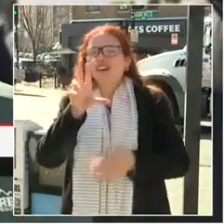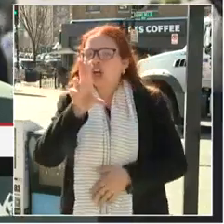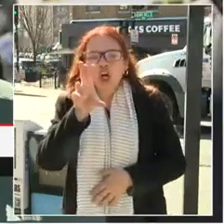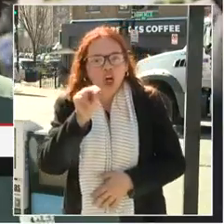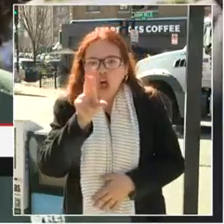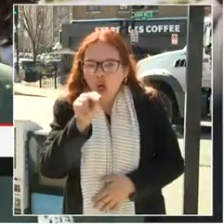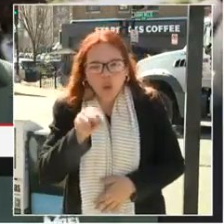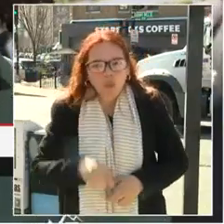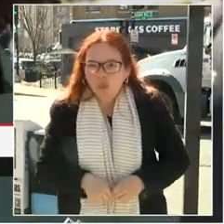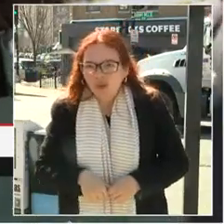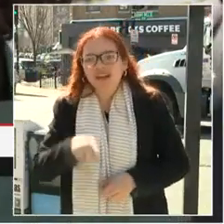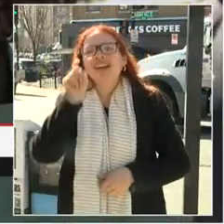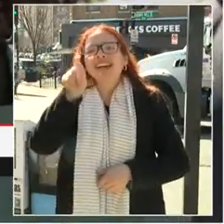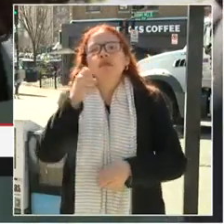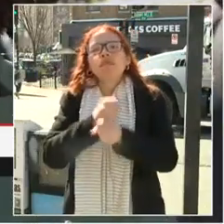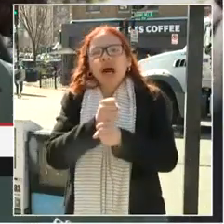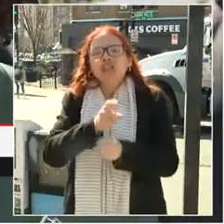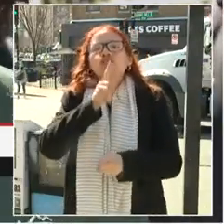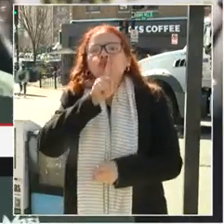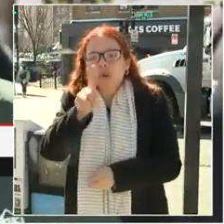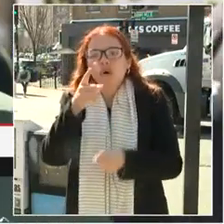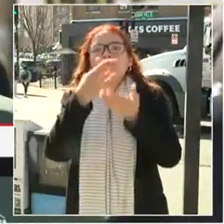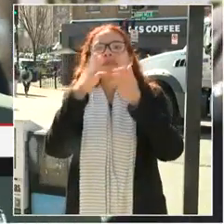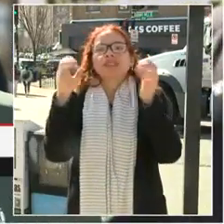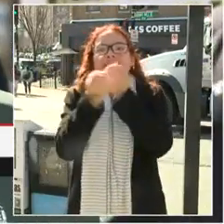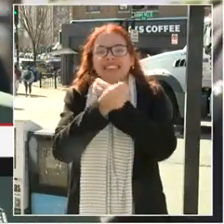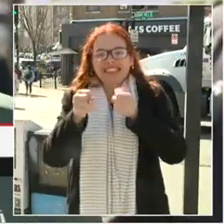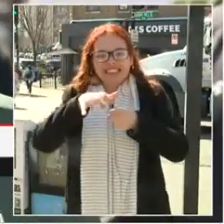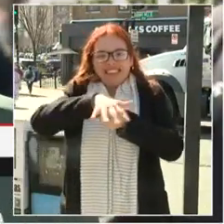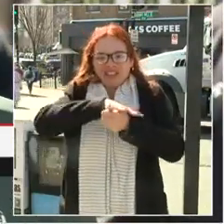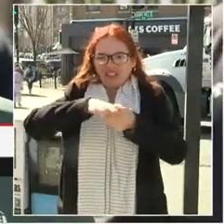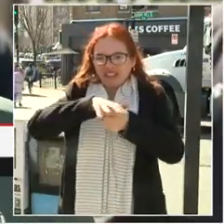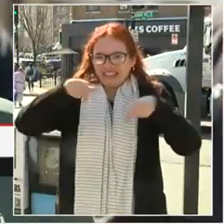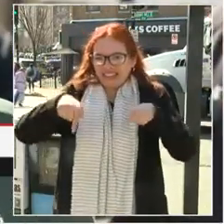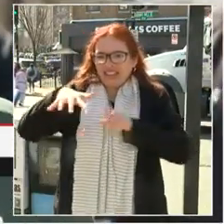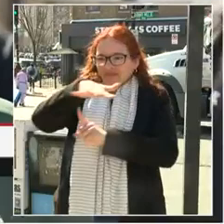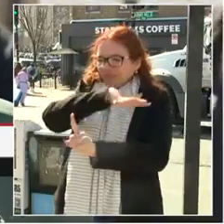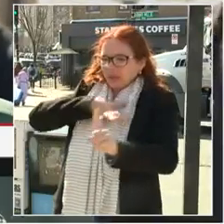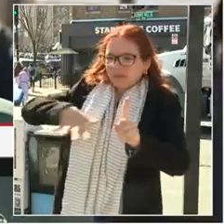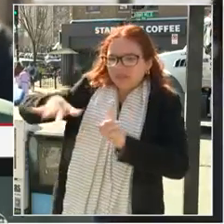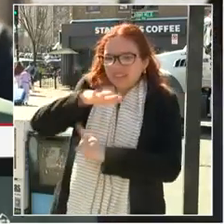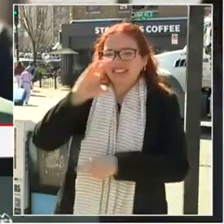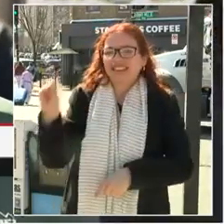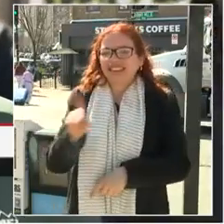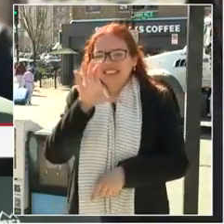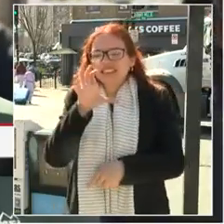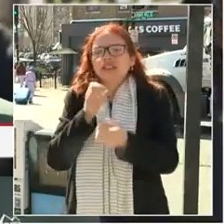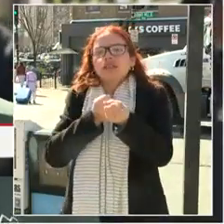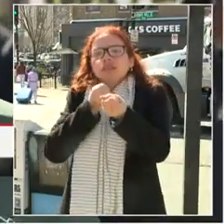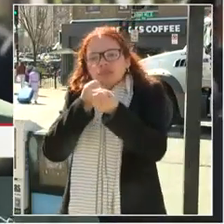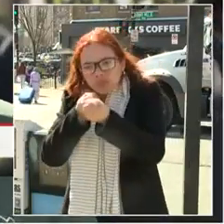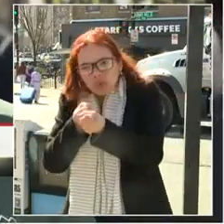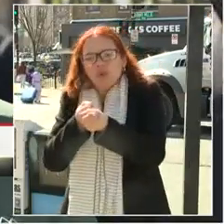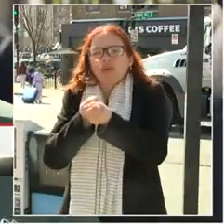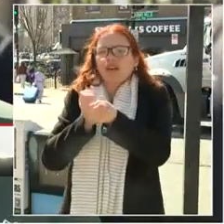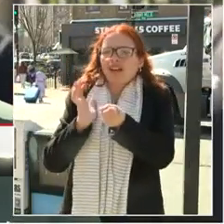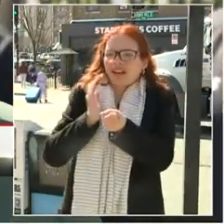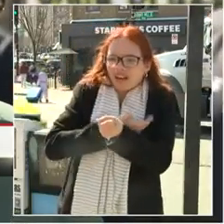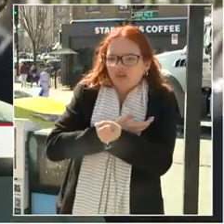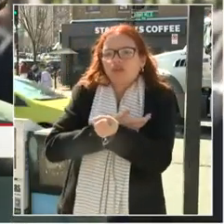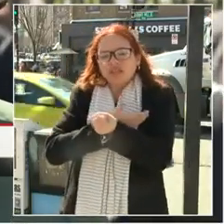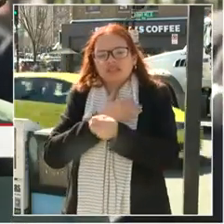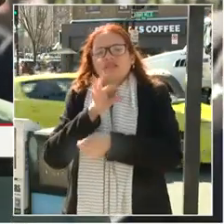have a public safety environment in the district that supports our force, supports the numbers